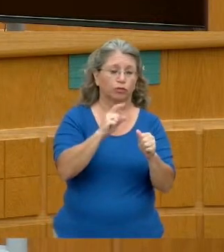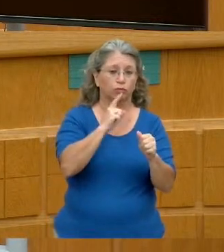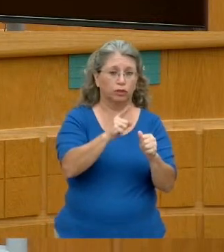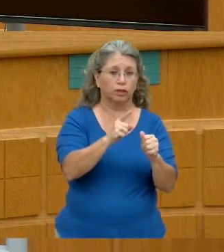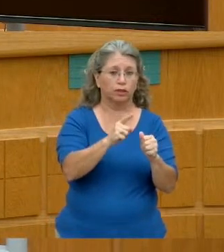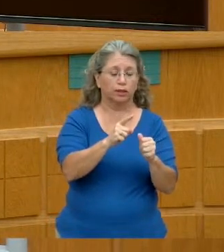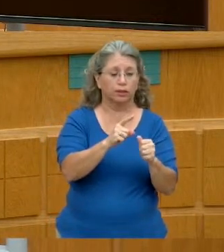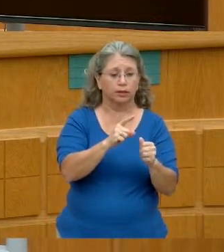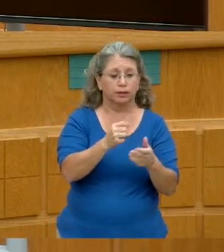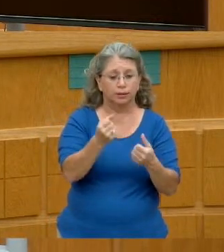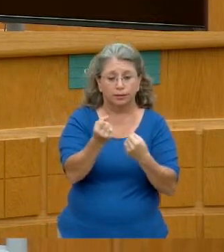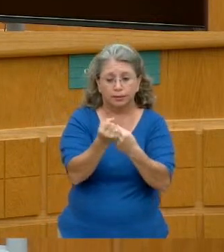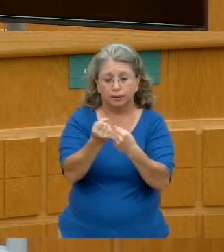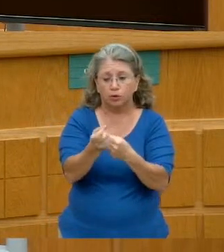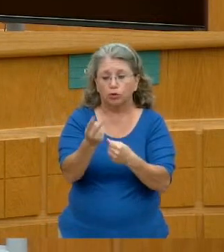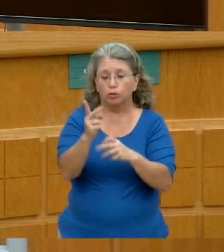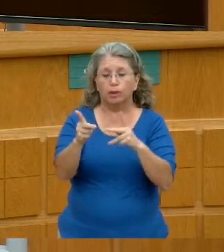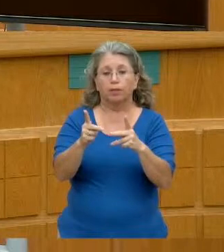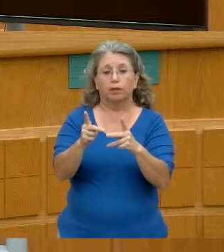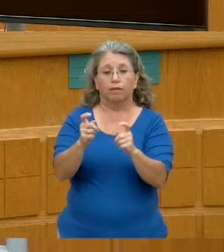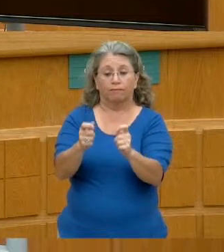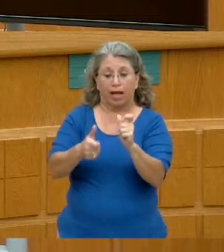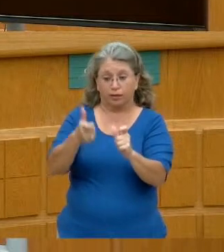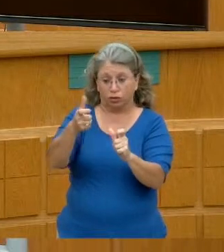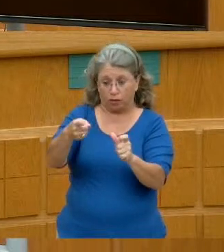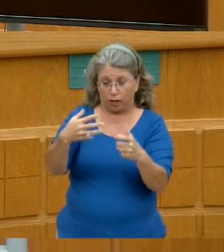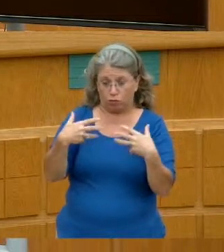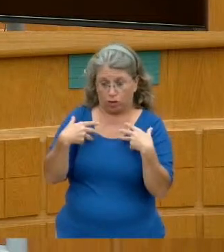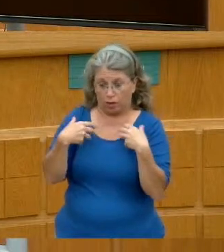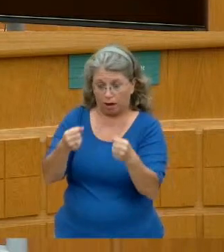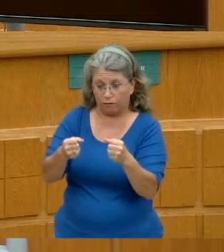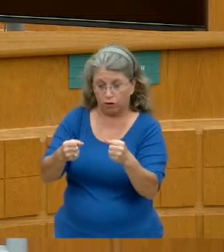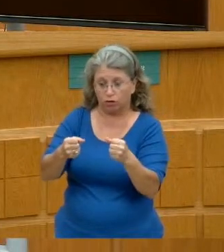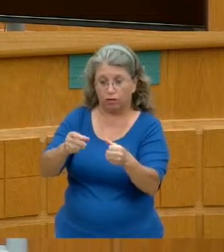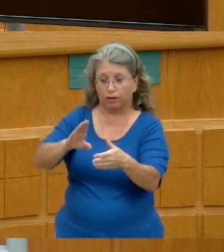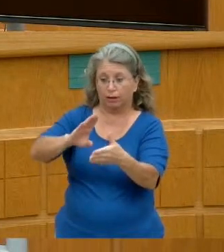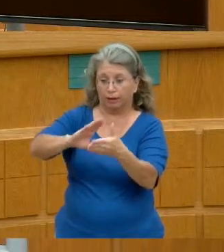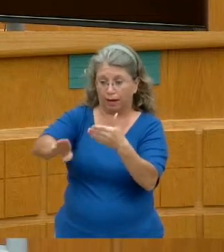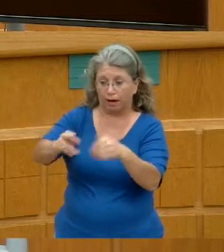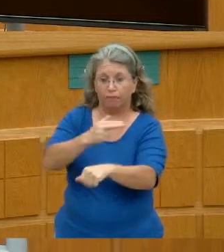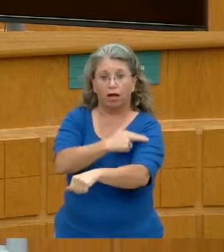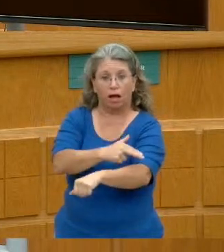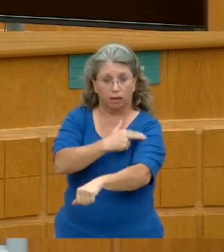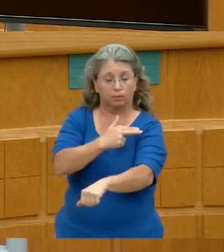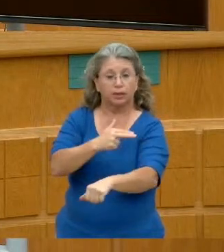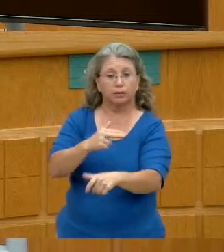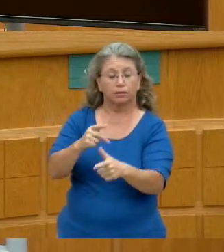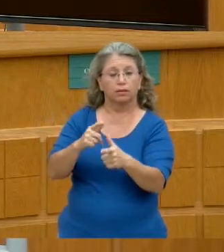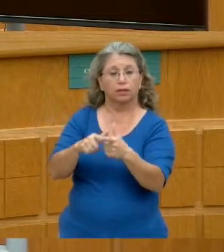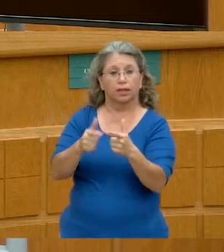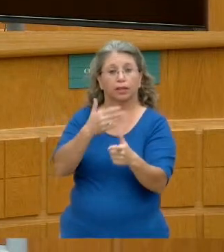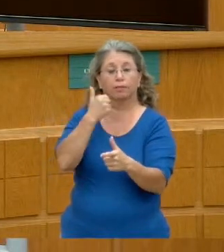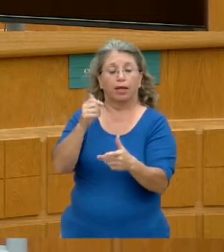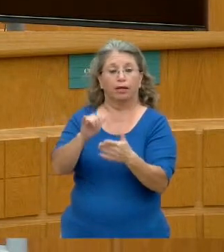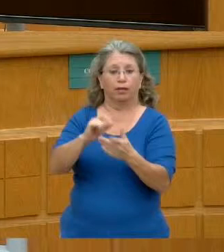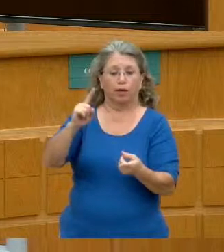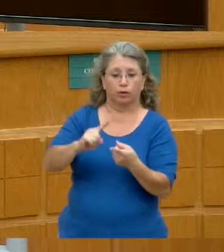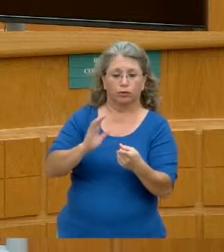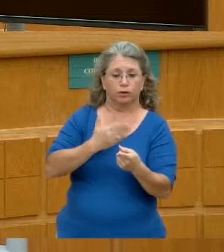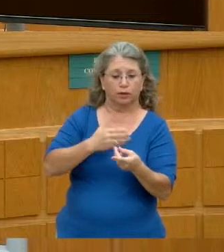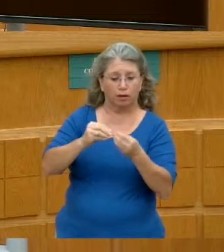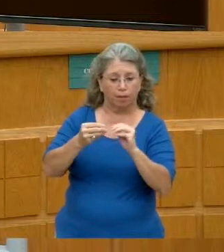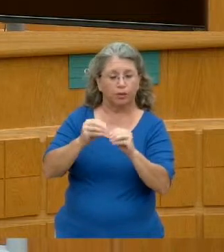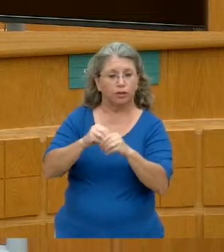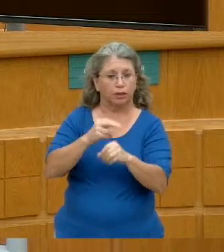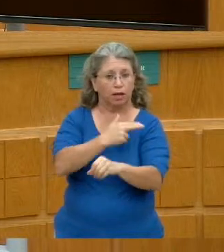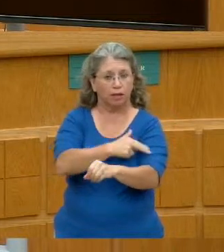can recover, get out of the hospital, obviously that lowers the numbers in the hospital or makes room for those that are coming after them, and